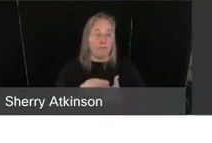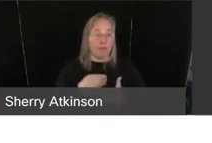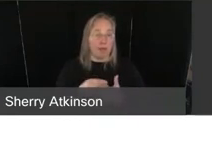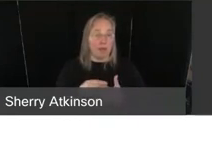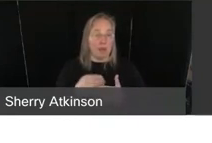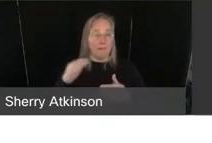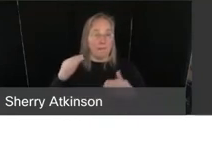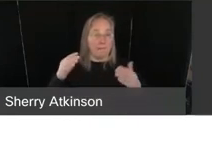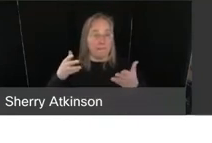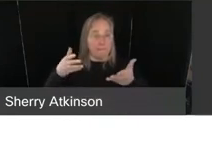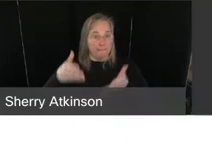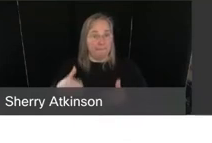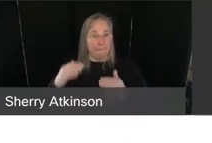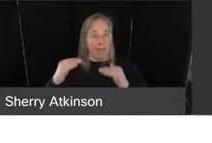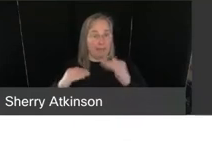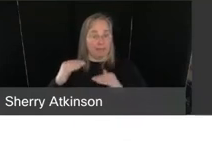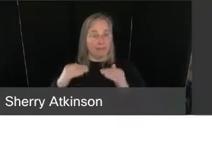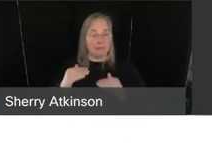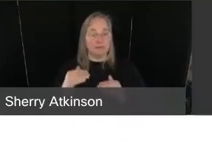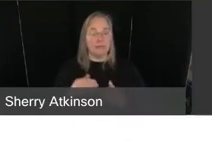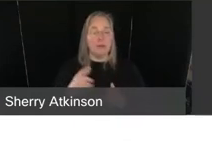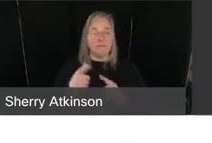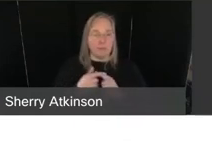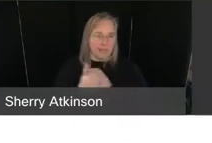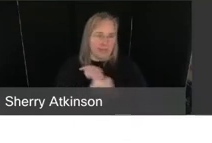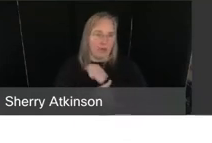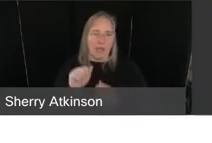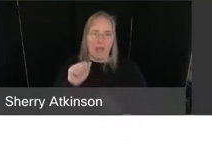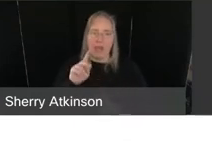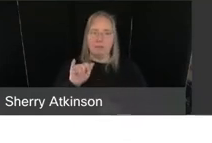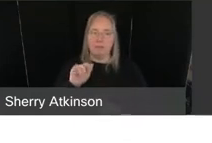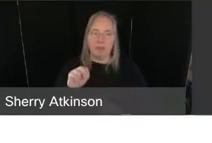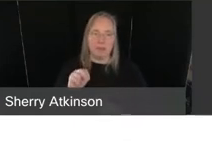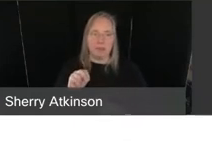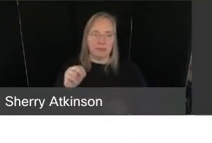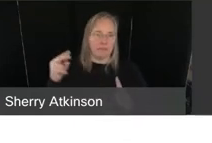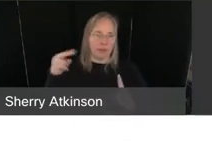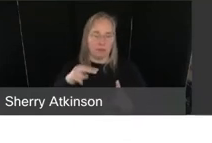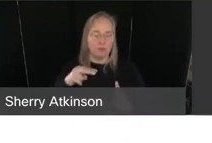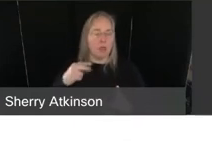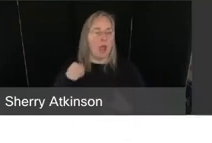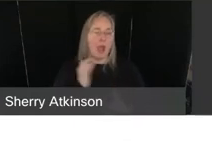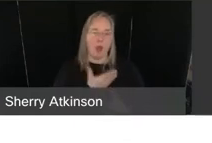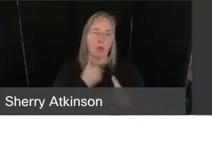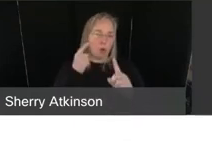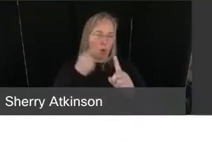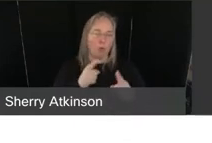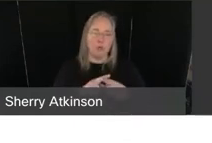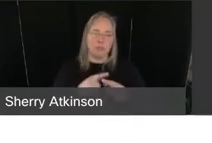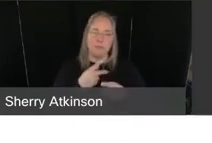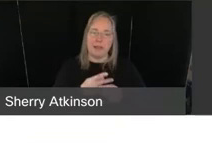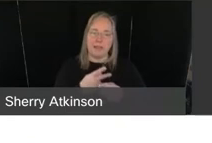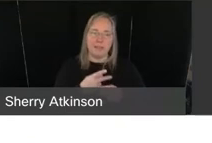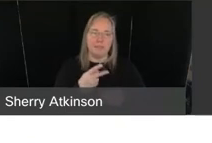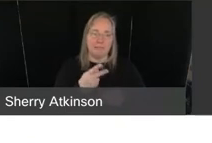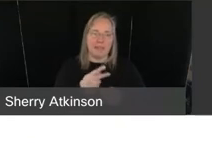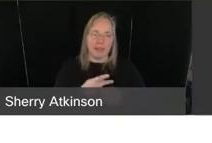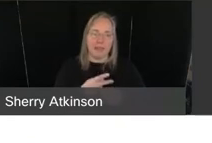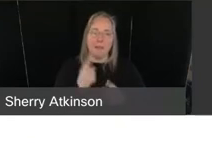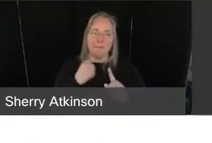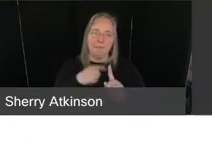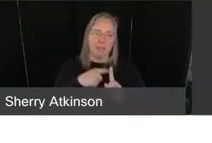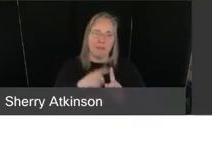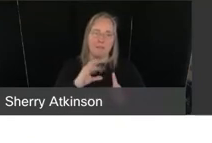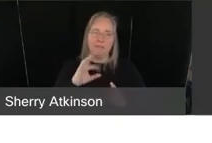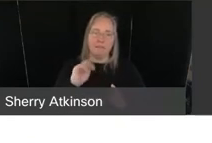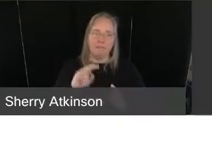which from the county administration's vantage point, our goal was to maintain a positive fund balance every